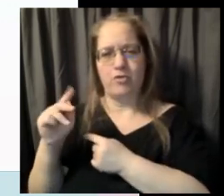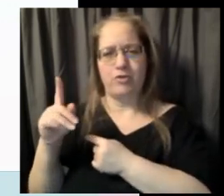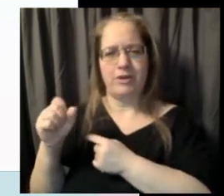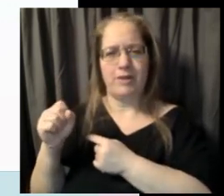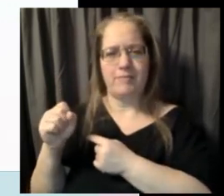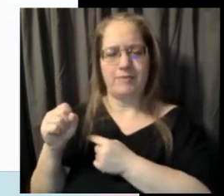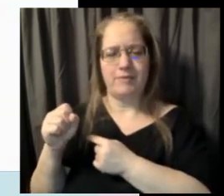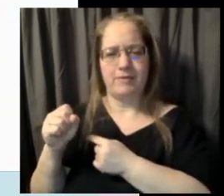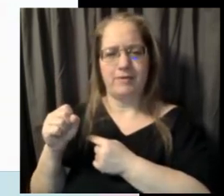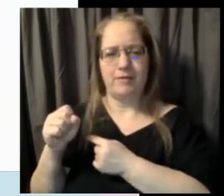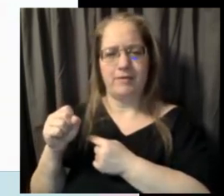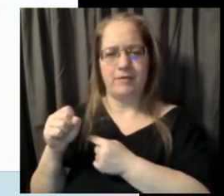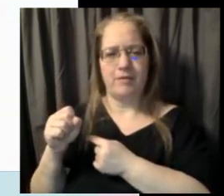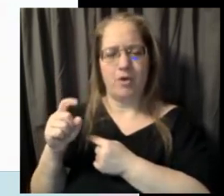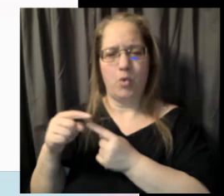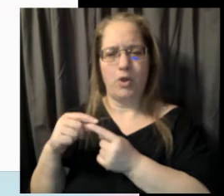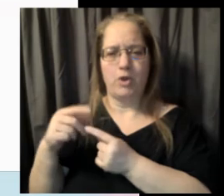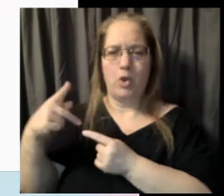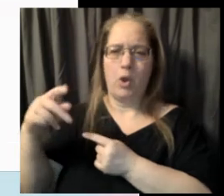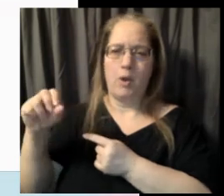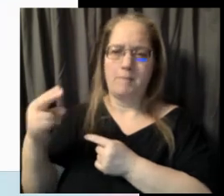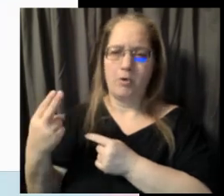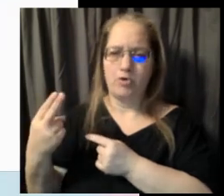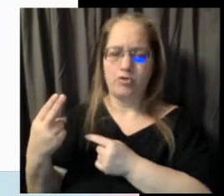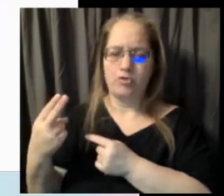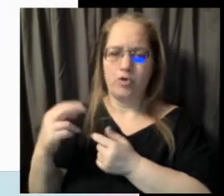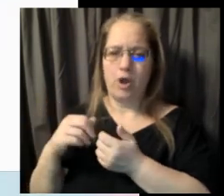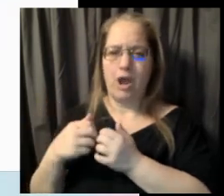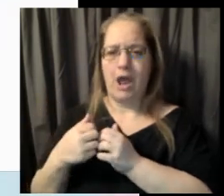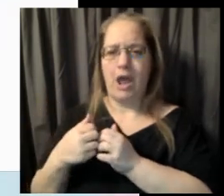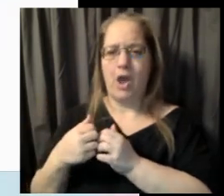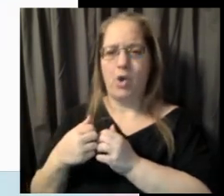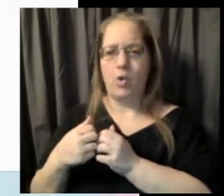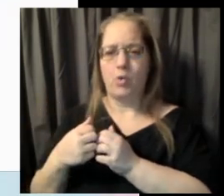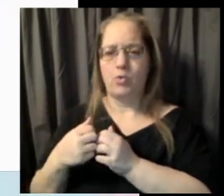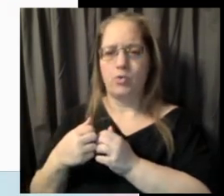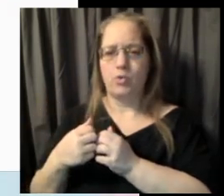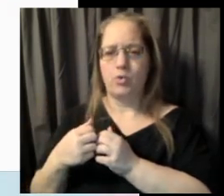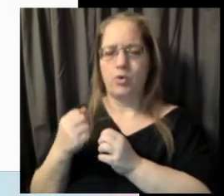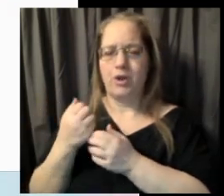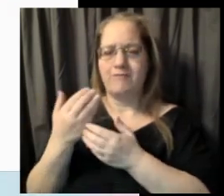for deciding when to push or how to convey the importance of participating,